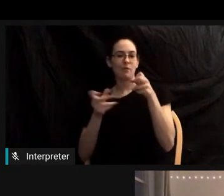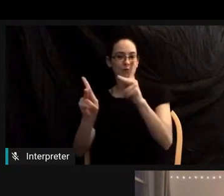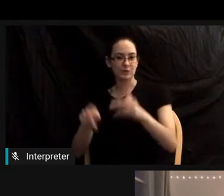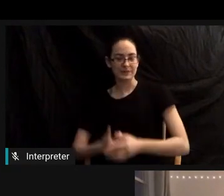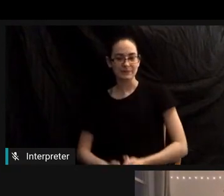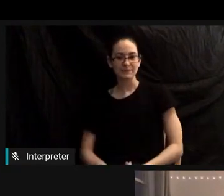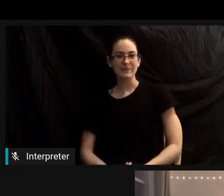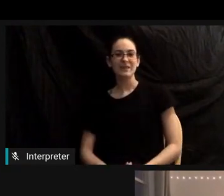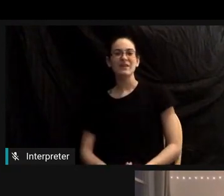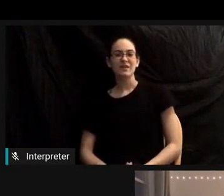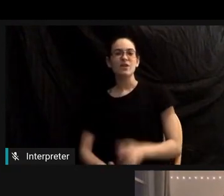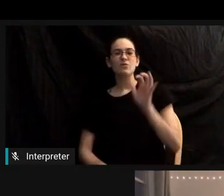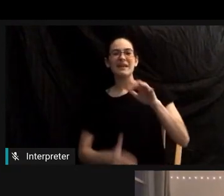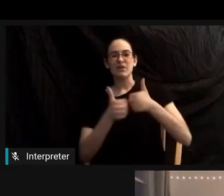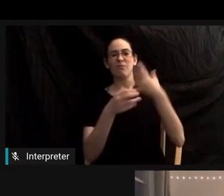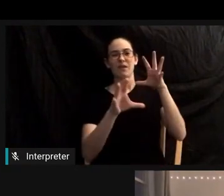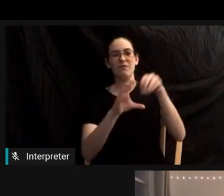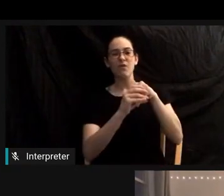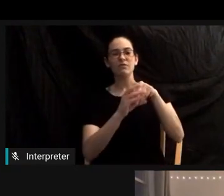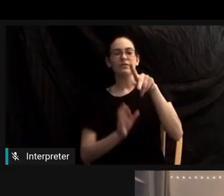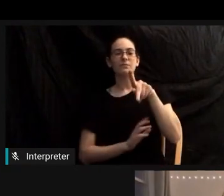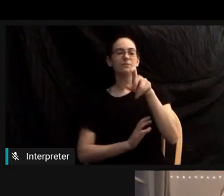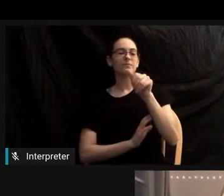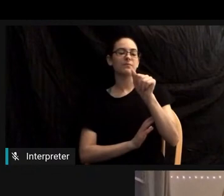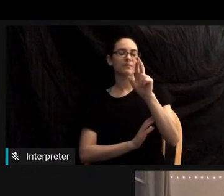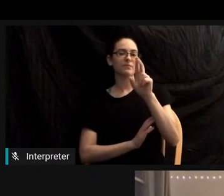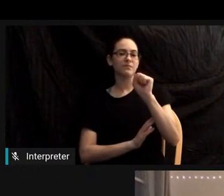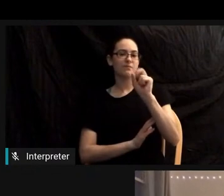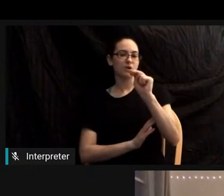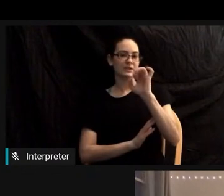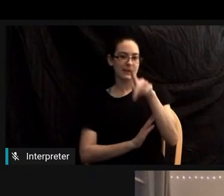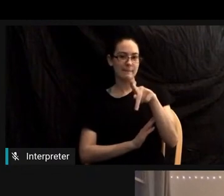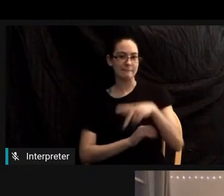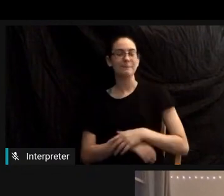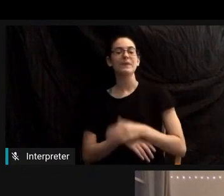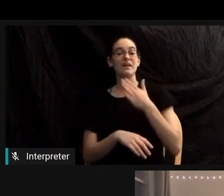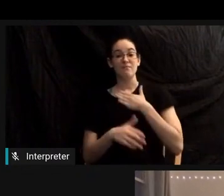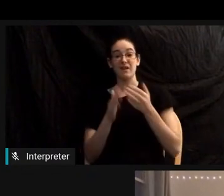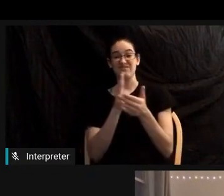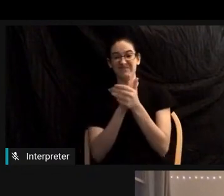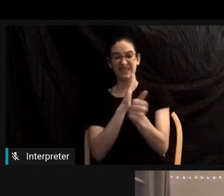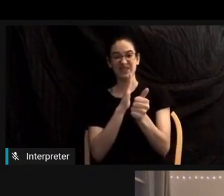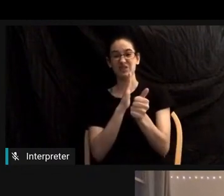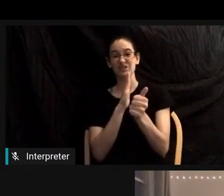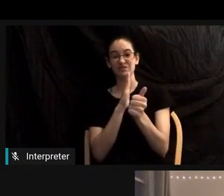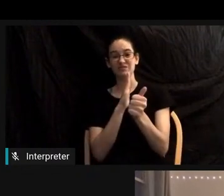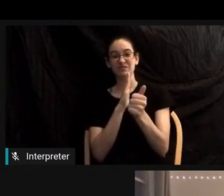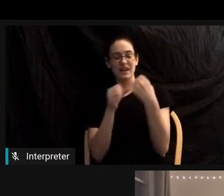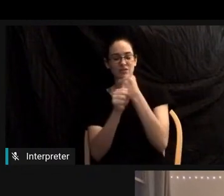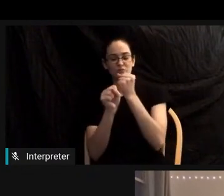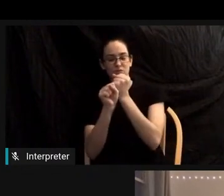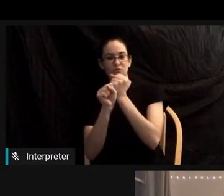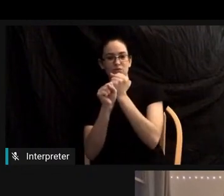where Parsnip, the love of Parsnip has grown, and my skills in particular as a